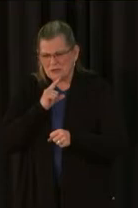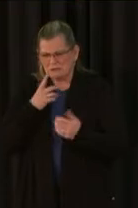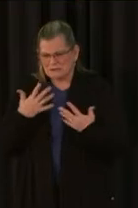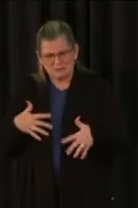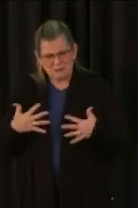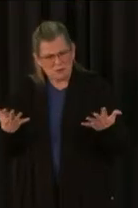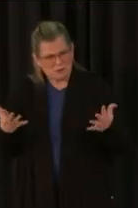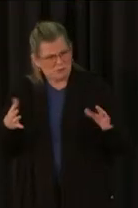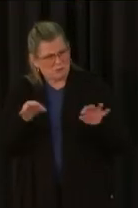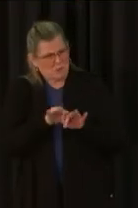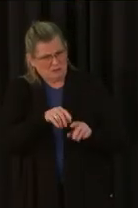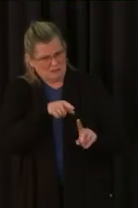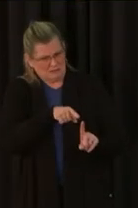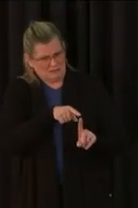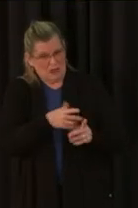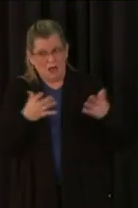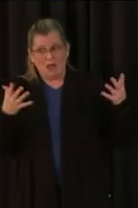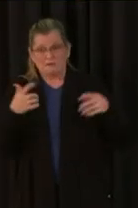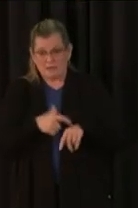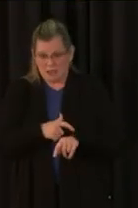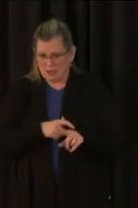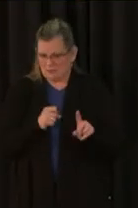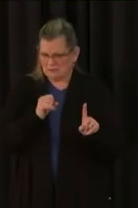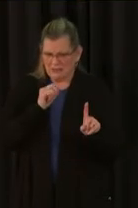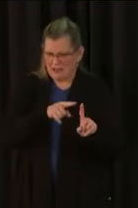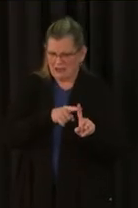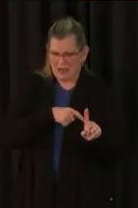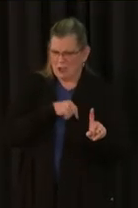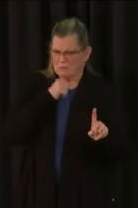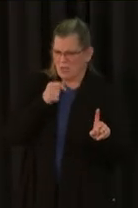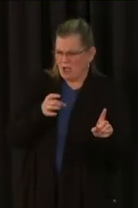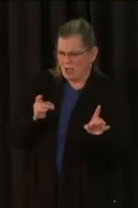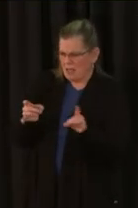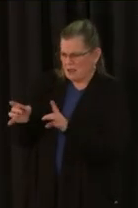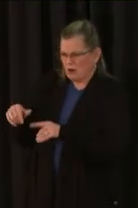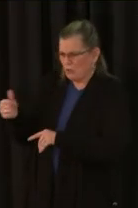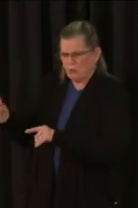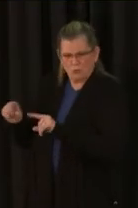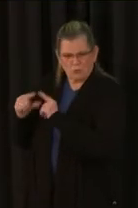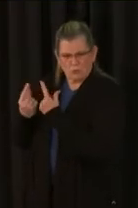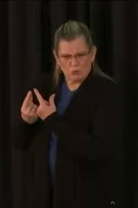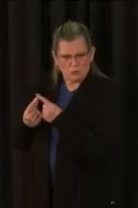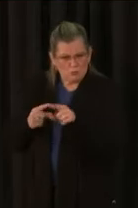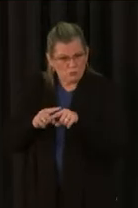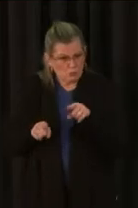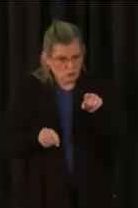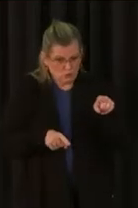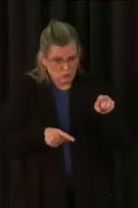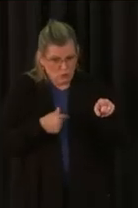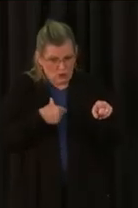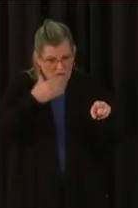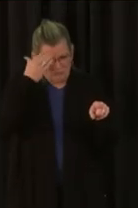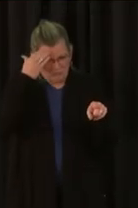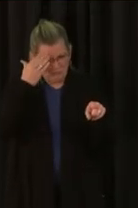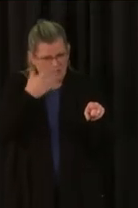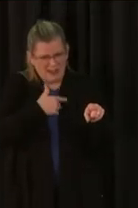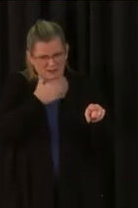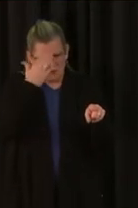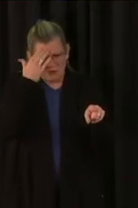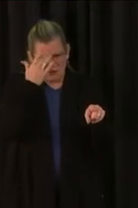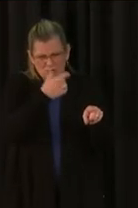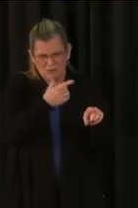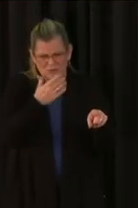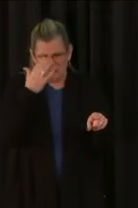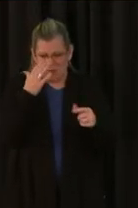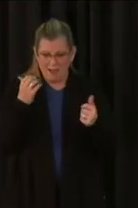think a lot of times, and this isn't to pit any group against another or parts of the industry, but we sometimes forget about everything that